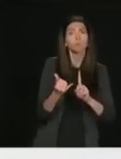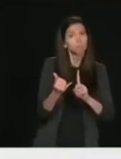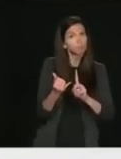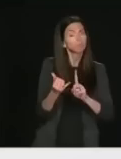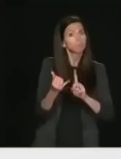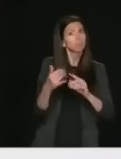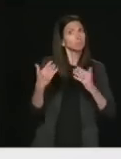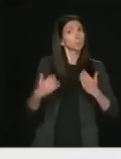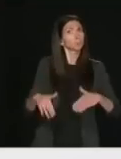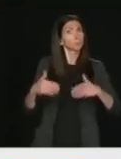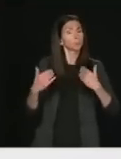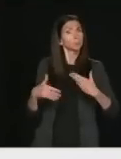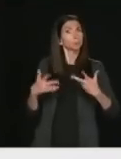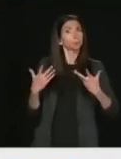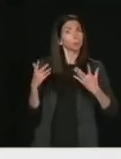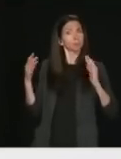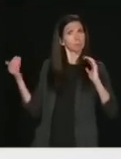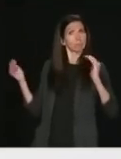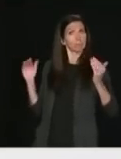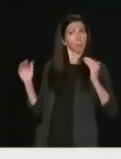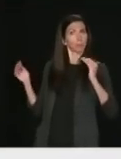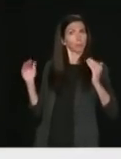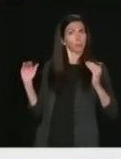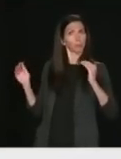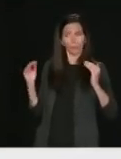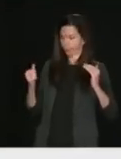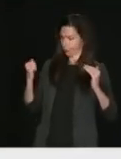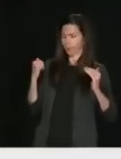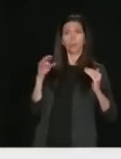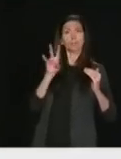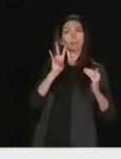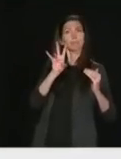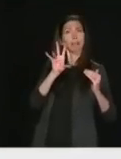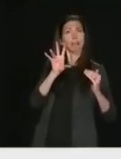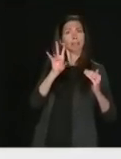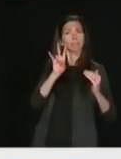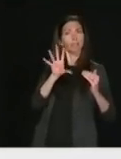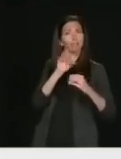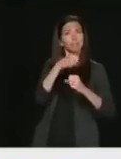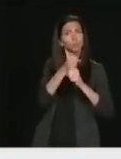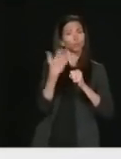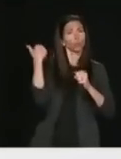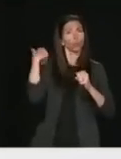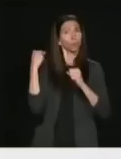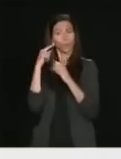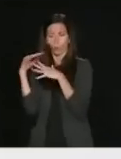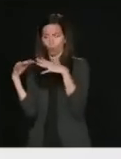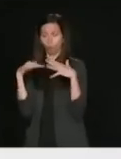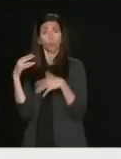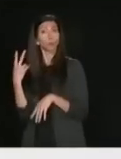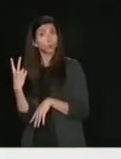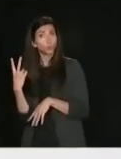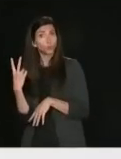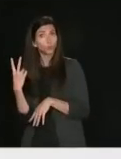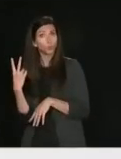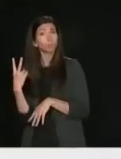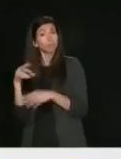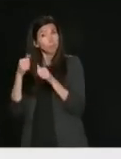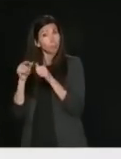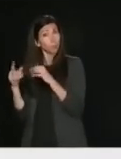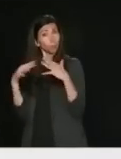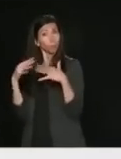World War II. So in the years that followed the Second World War, we created many